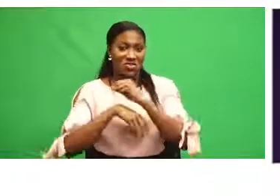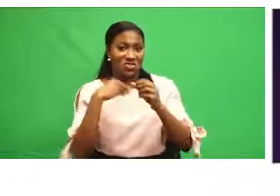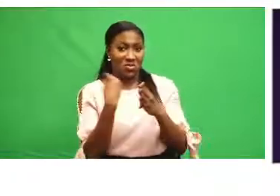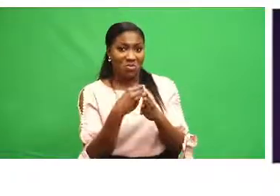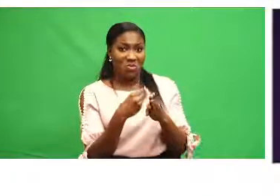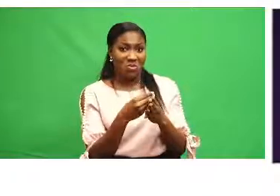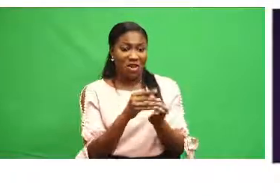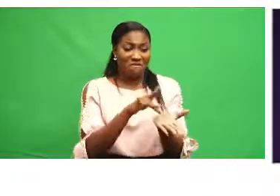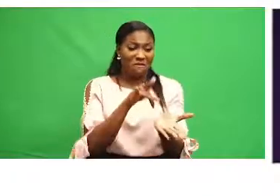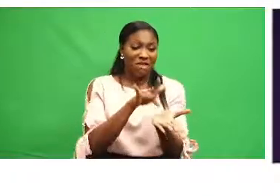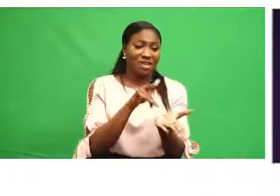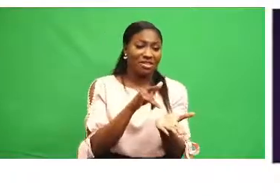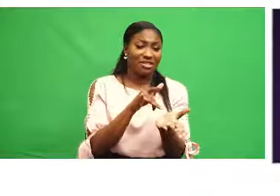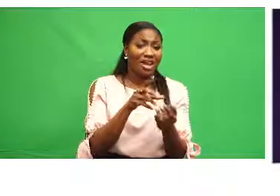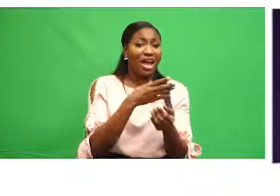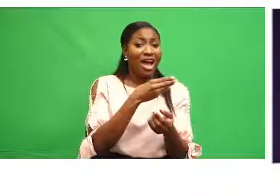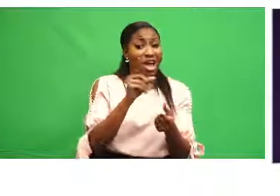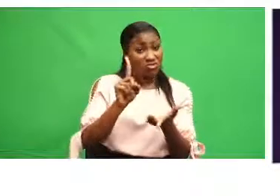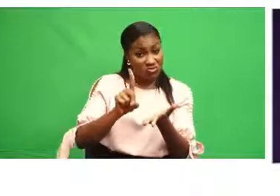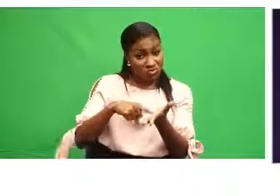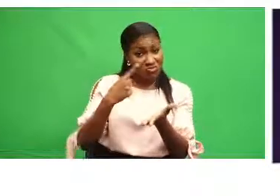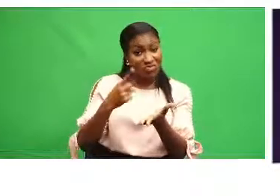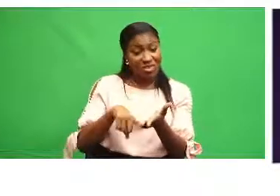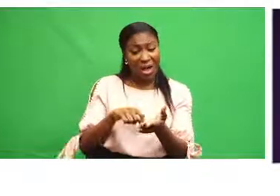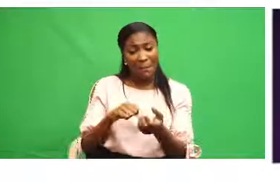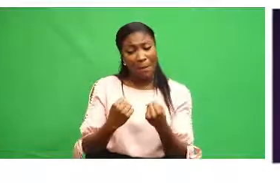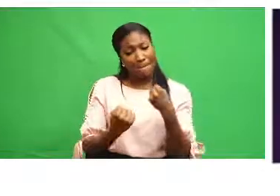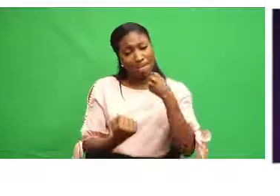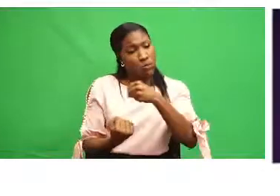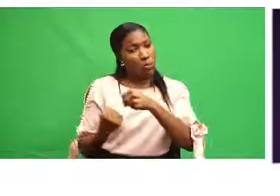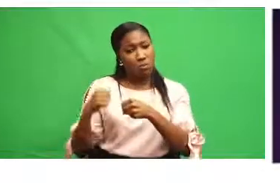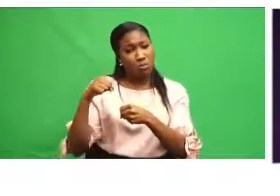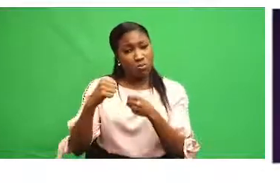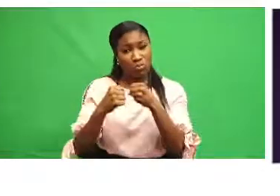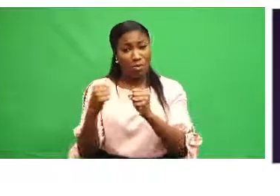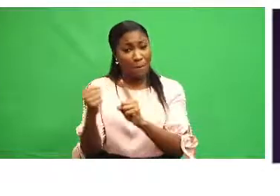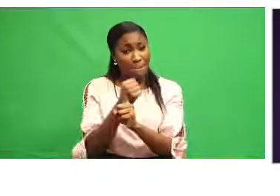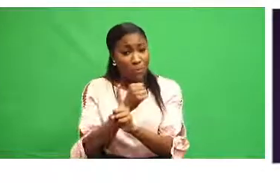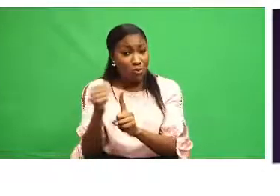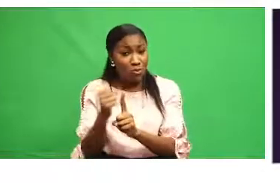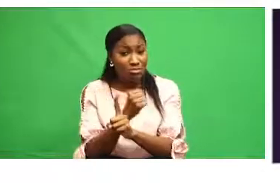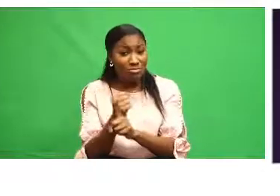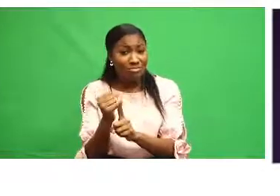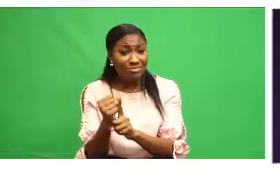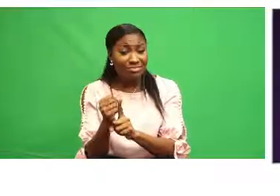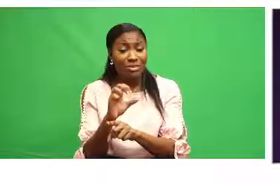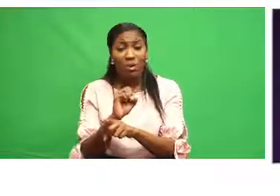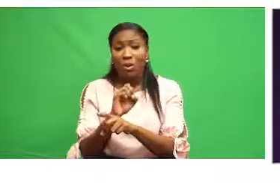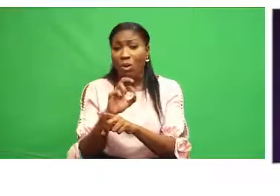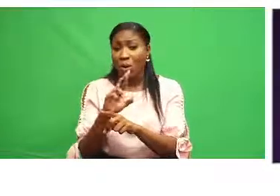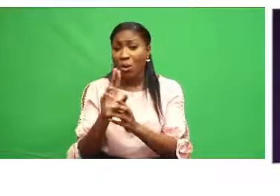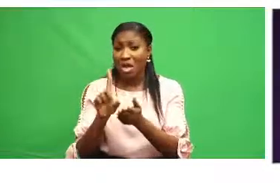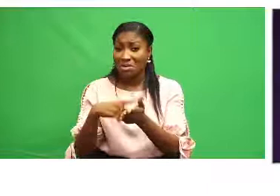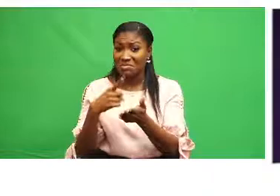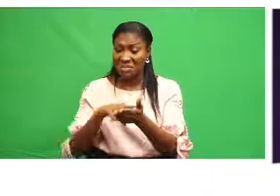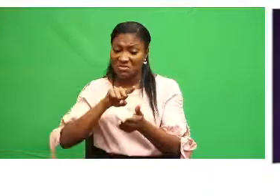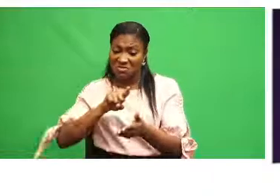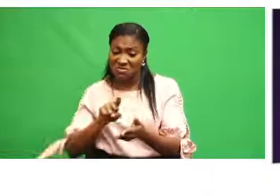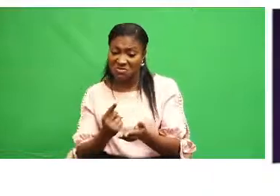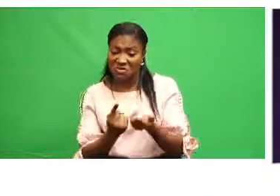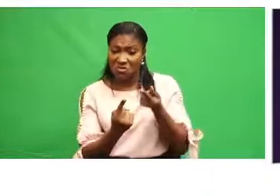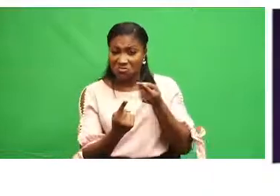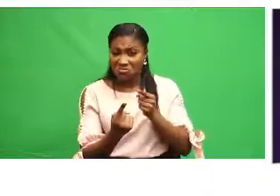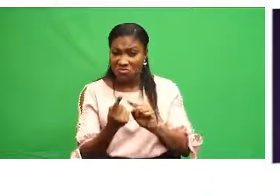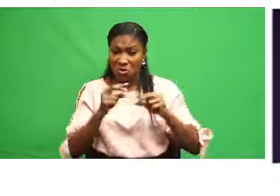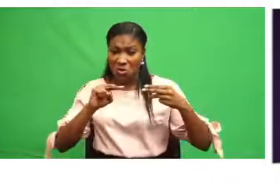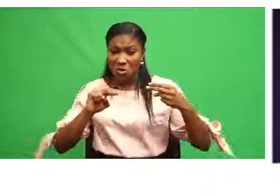of physical involved, or probably or psychological, or probably all